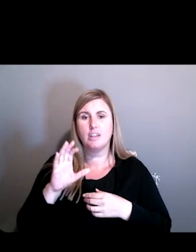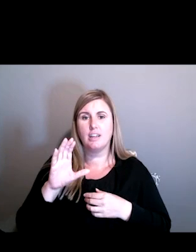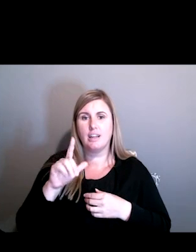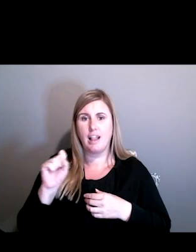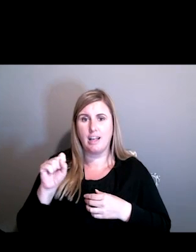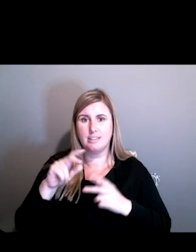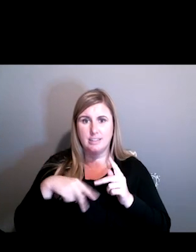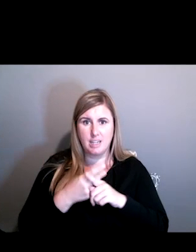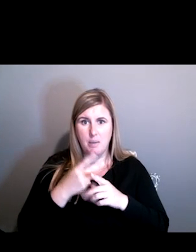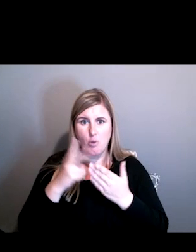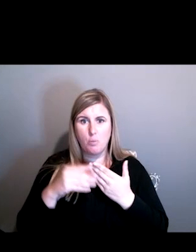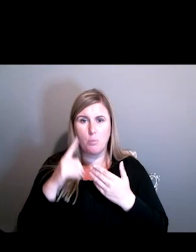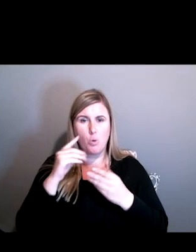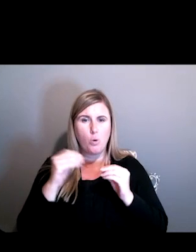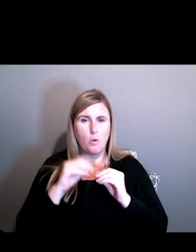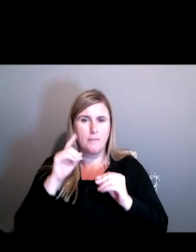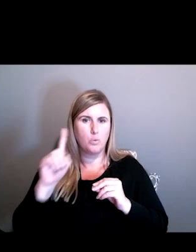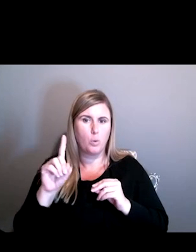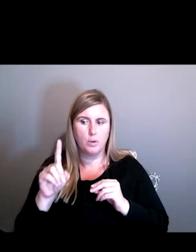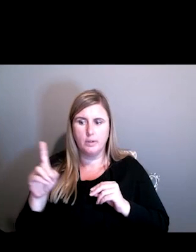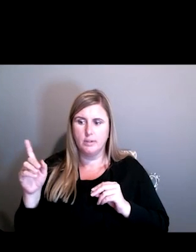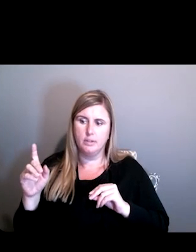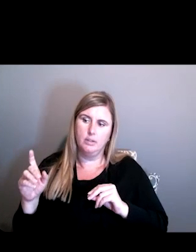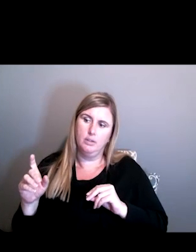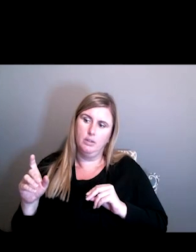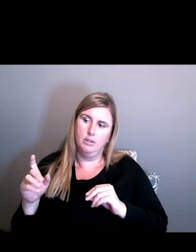type programs, which are more for the